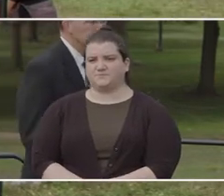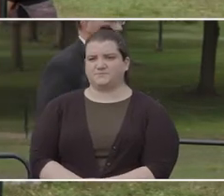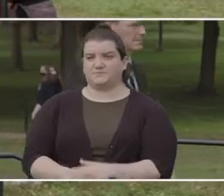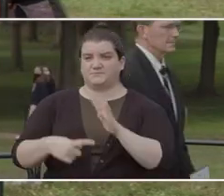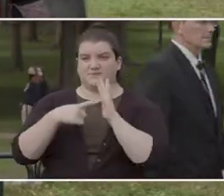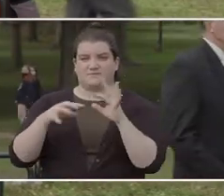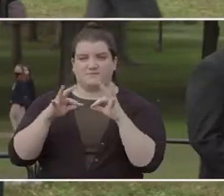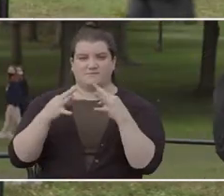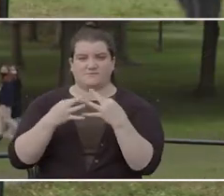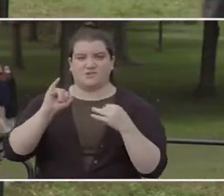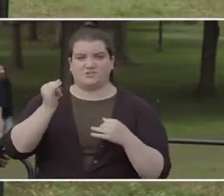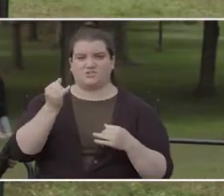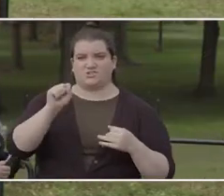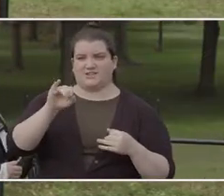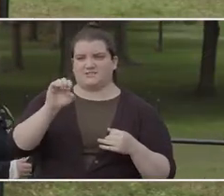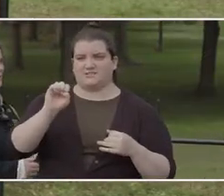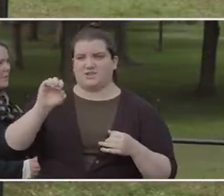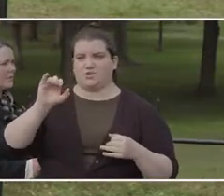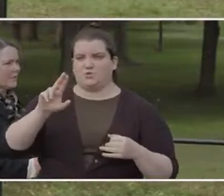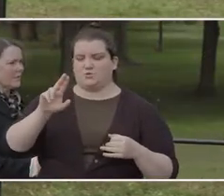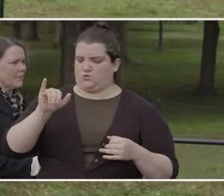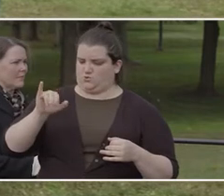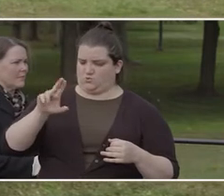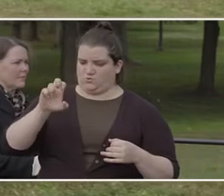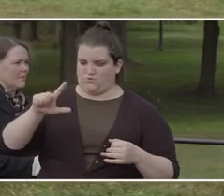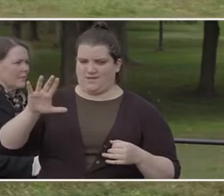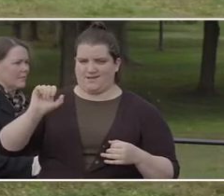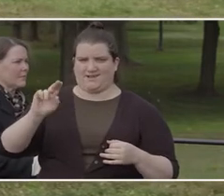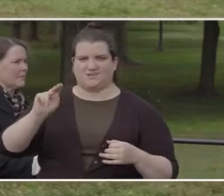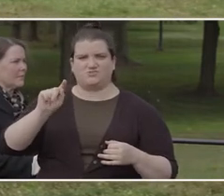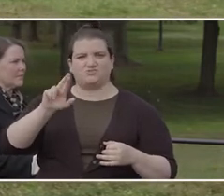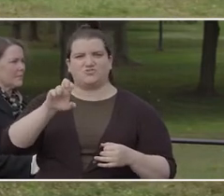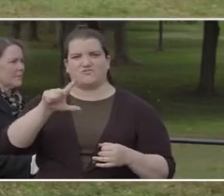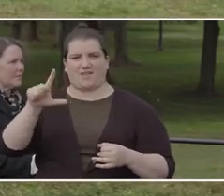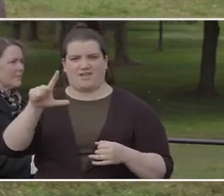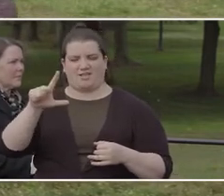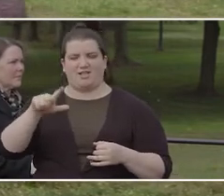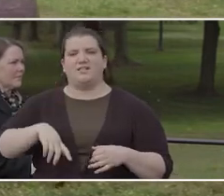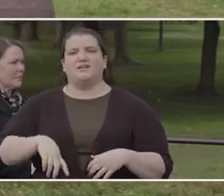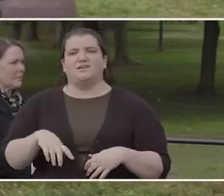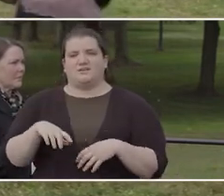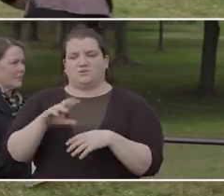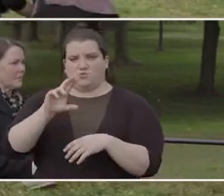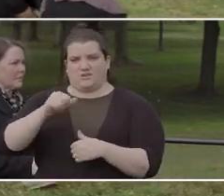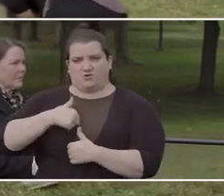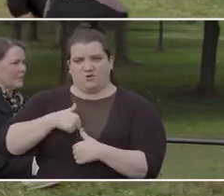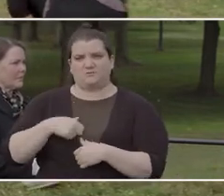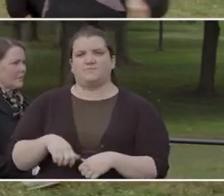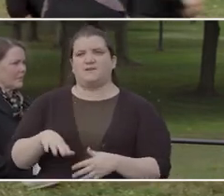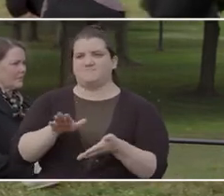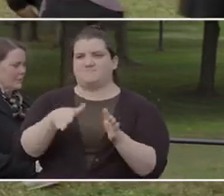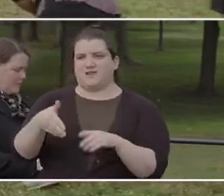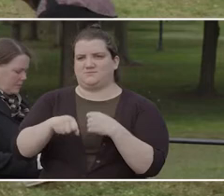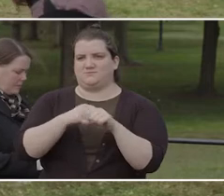On behalf of the family of Jesse Ewell Cantrell, U.S. Army, passed in 2010,